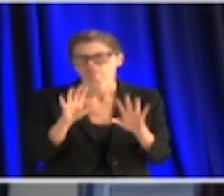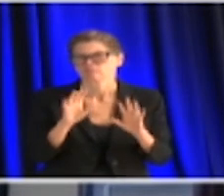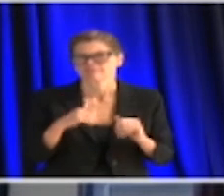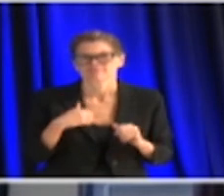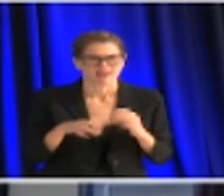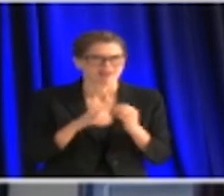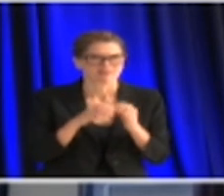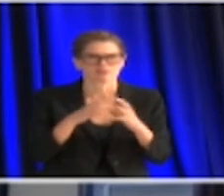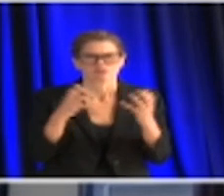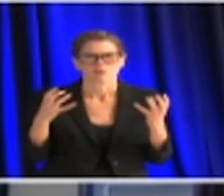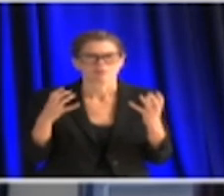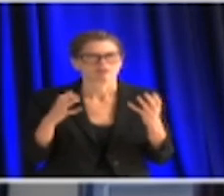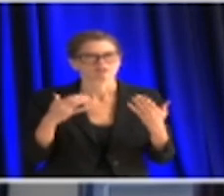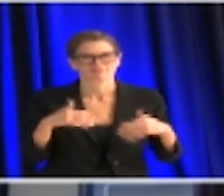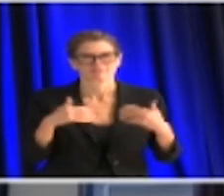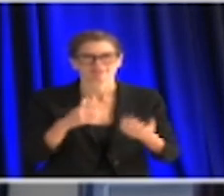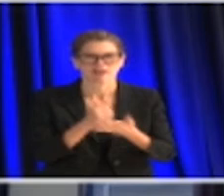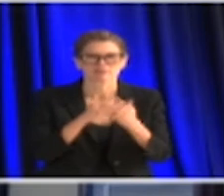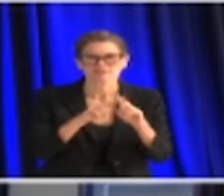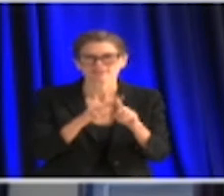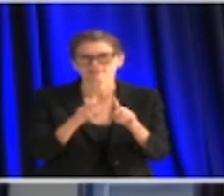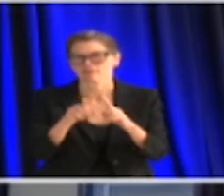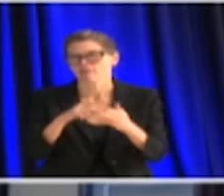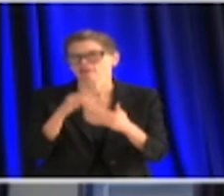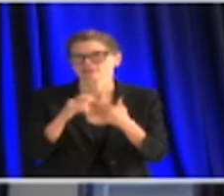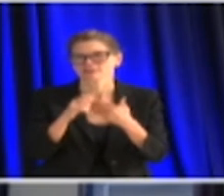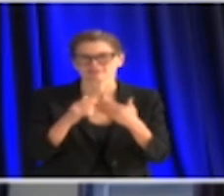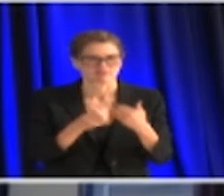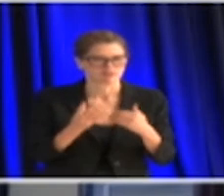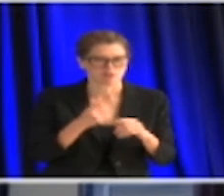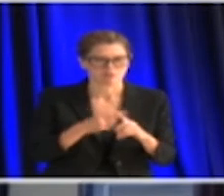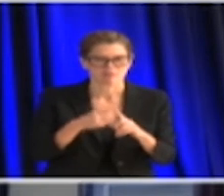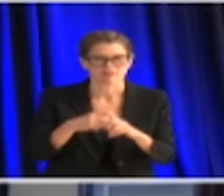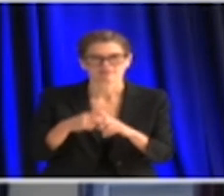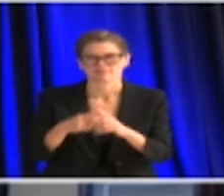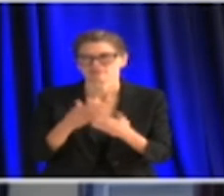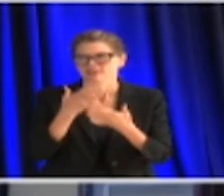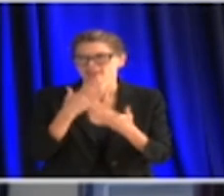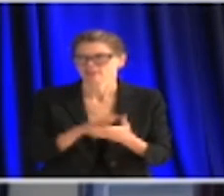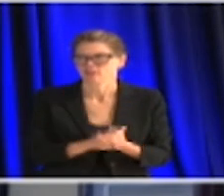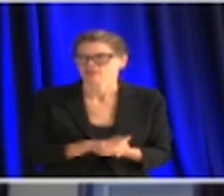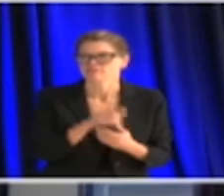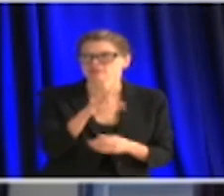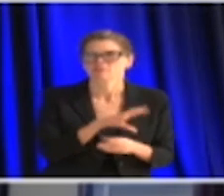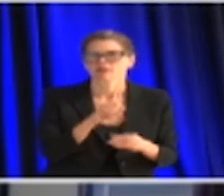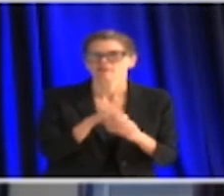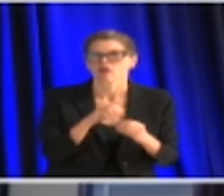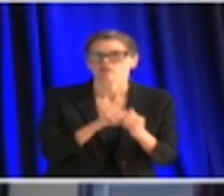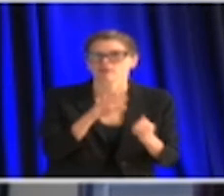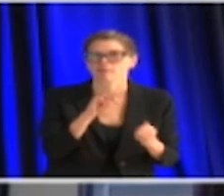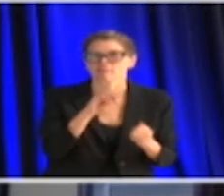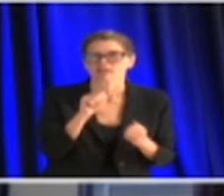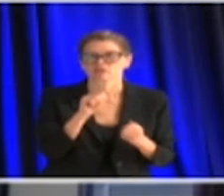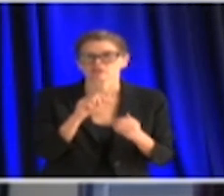to our deliberations on a number of projects over the last few months. Dotun has recently completed his studies for a master's in